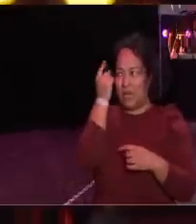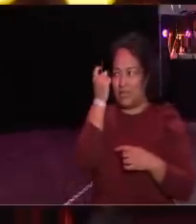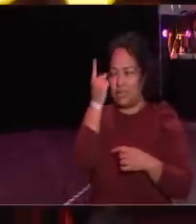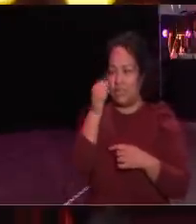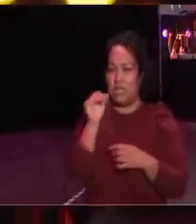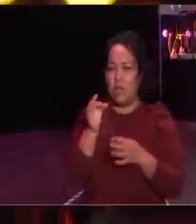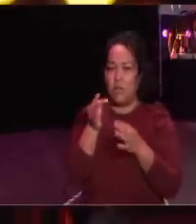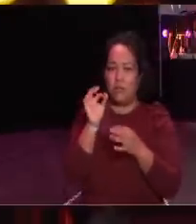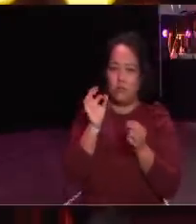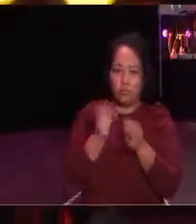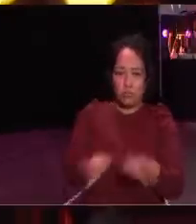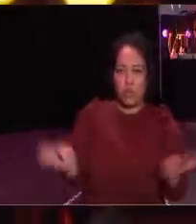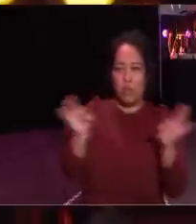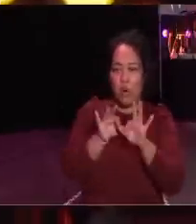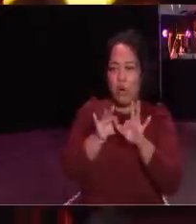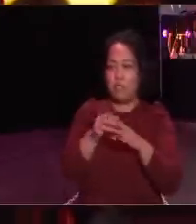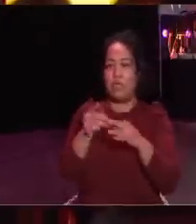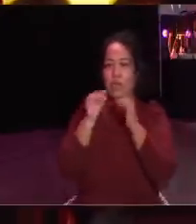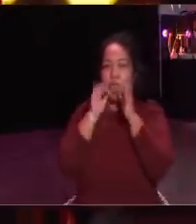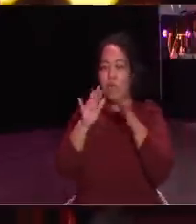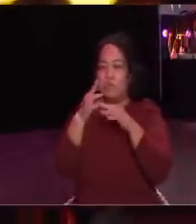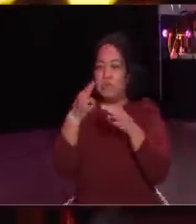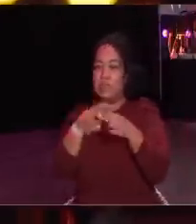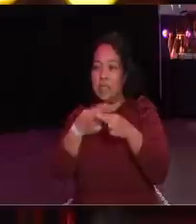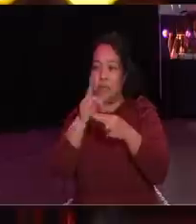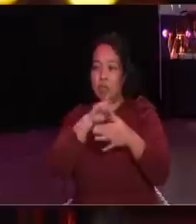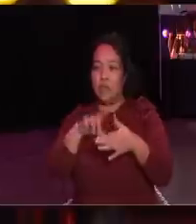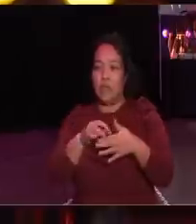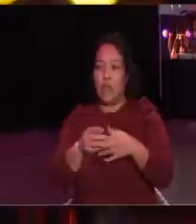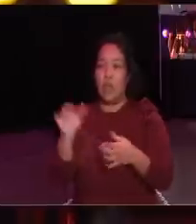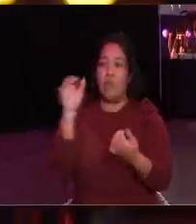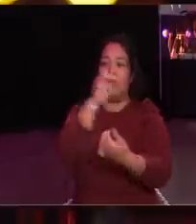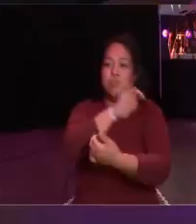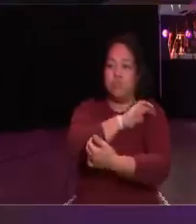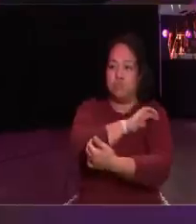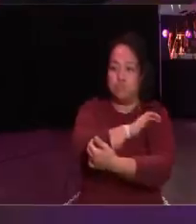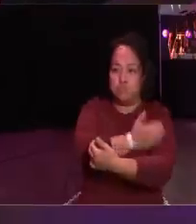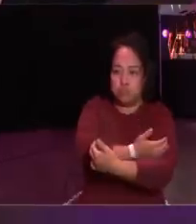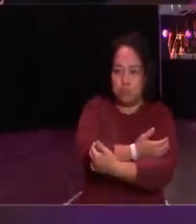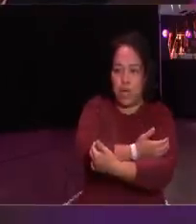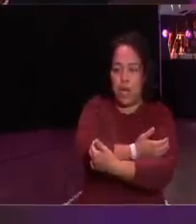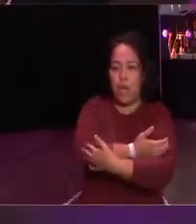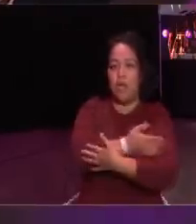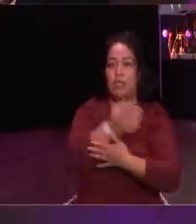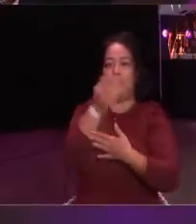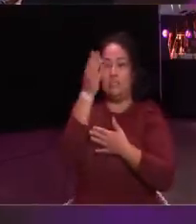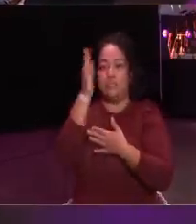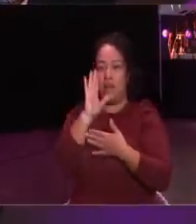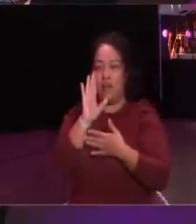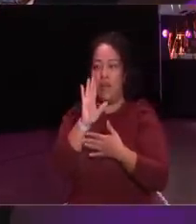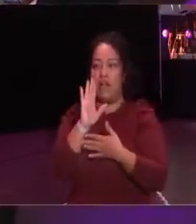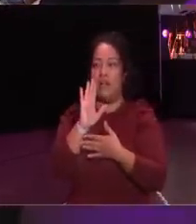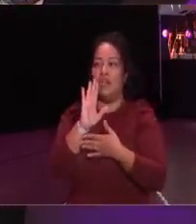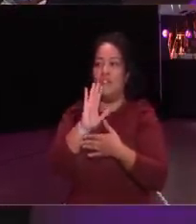sea el nombre del Señor, es el poder de Dios que transforma. That